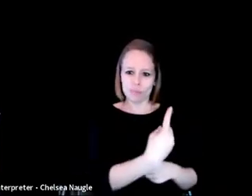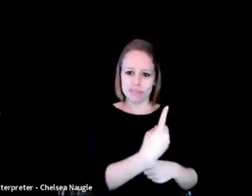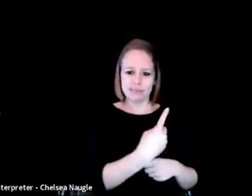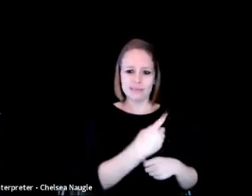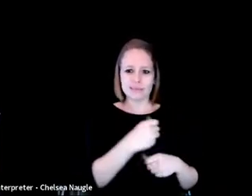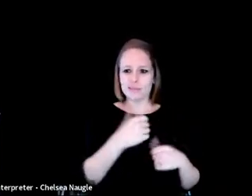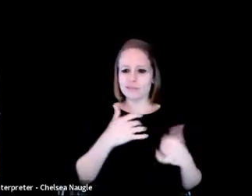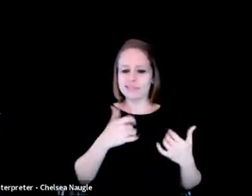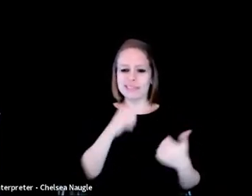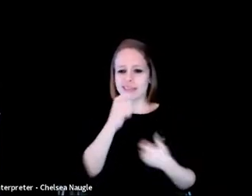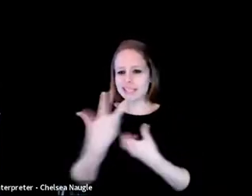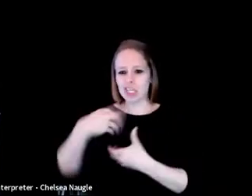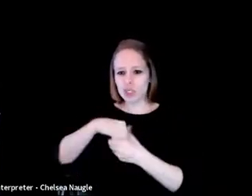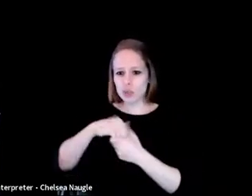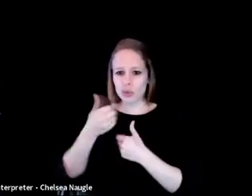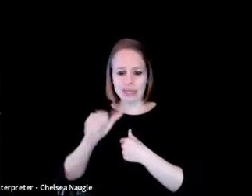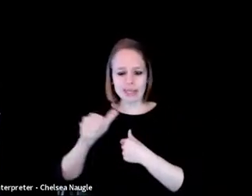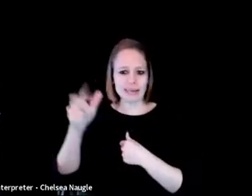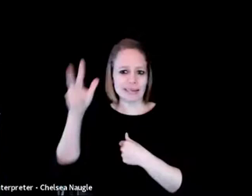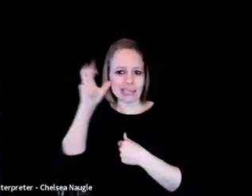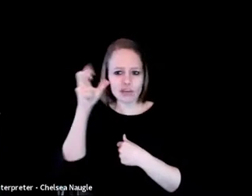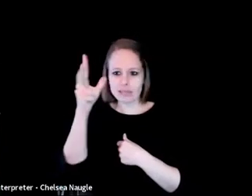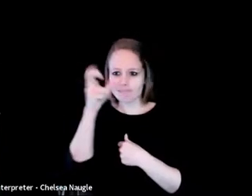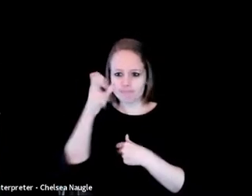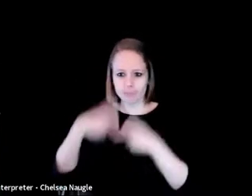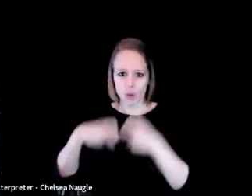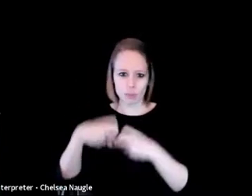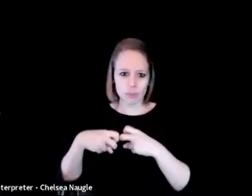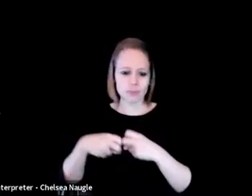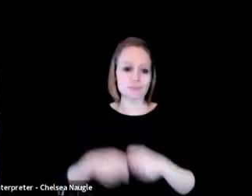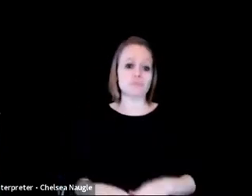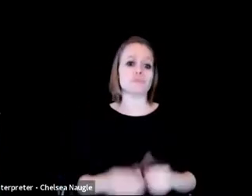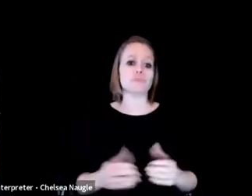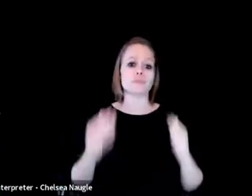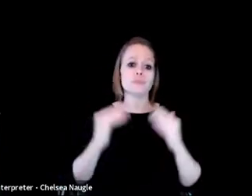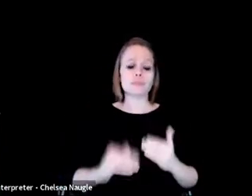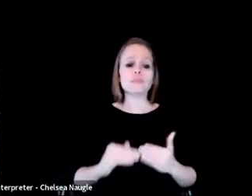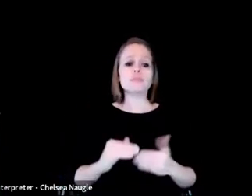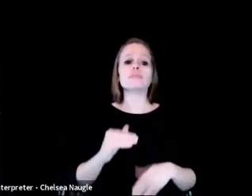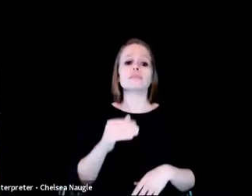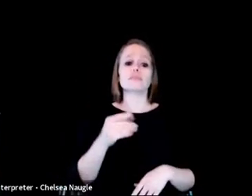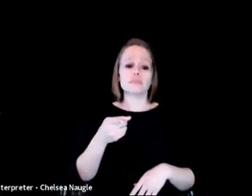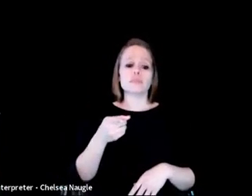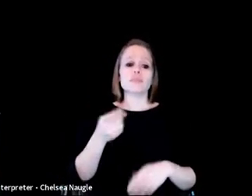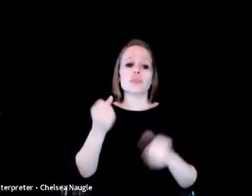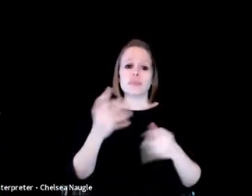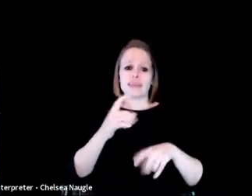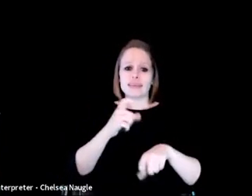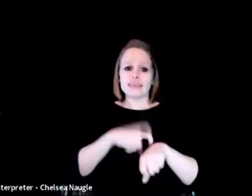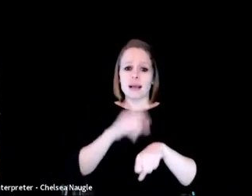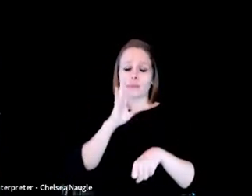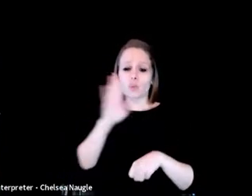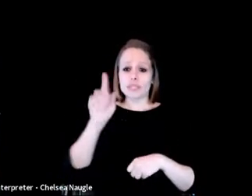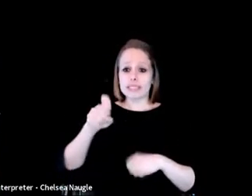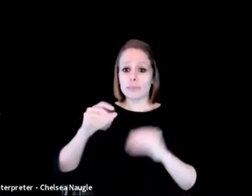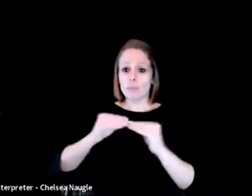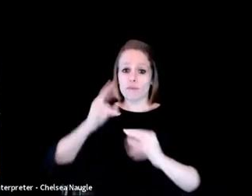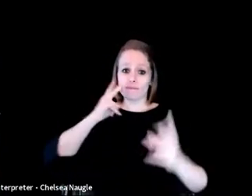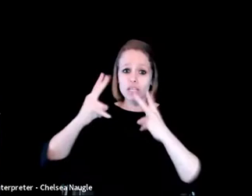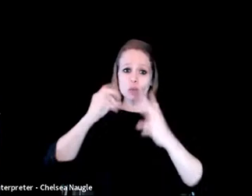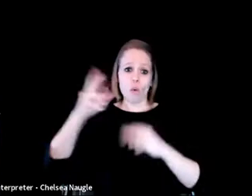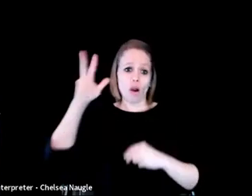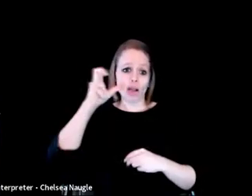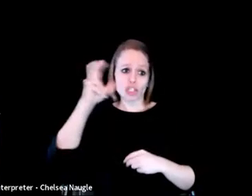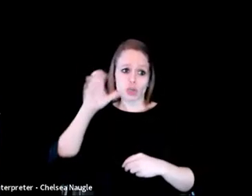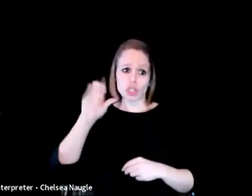actually need additional visual and auditory cues and supports. And so an example might be for a lot of autism